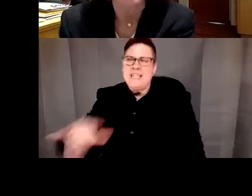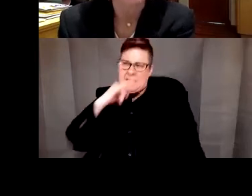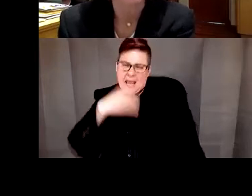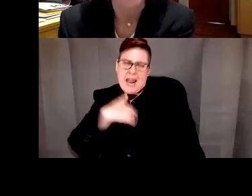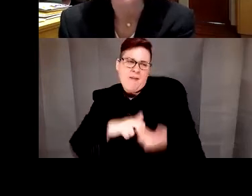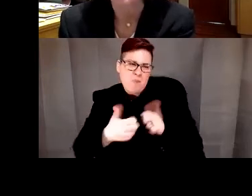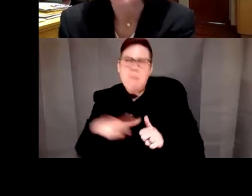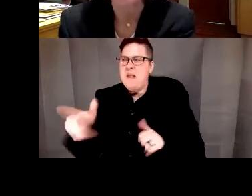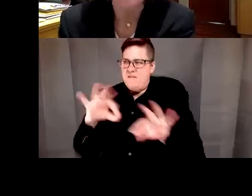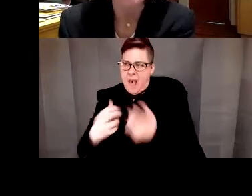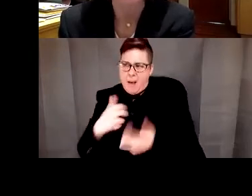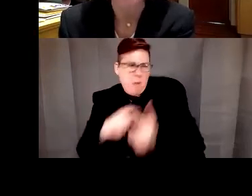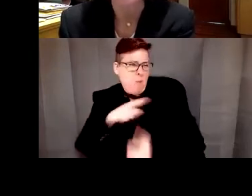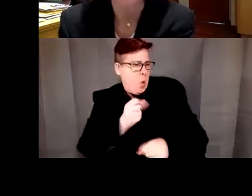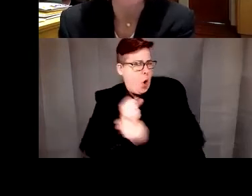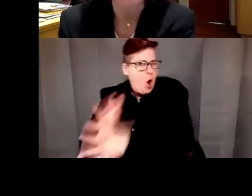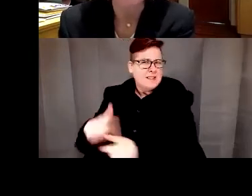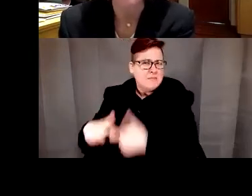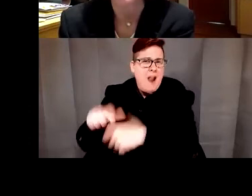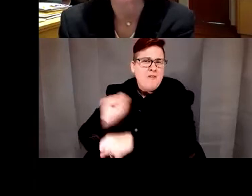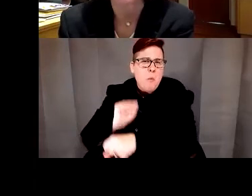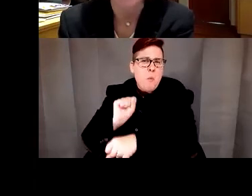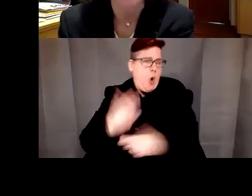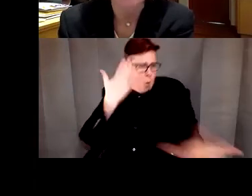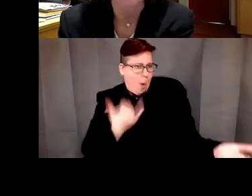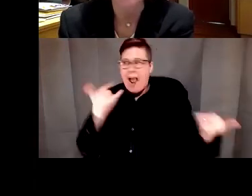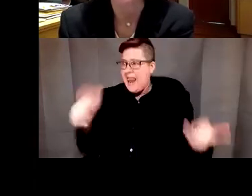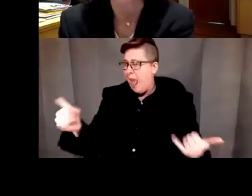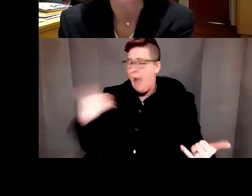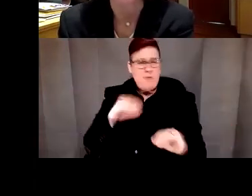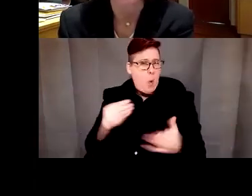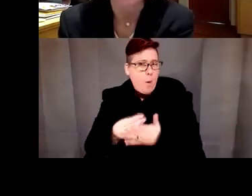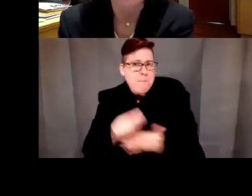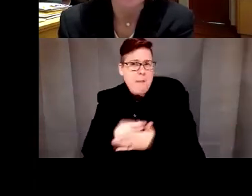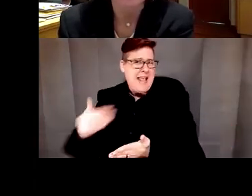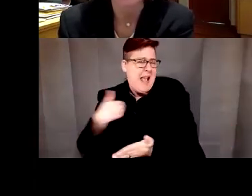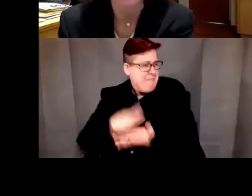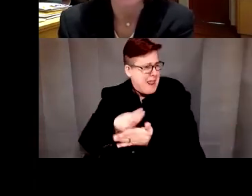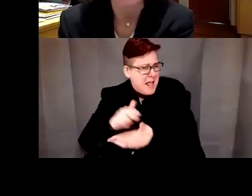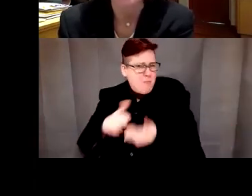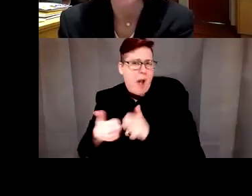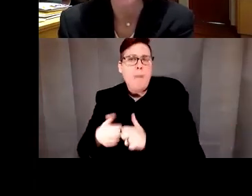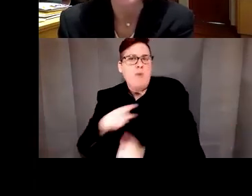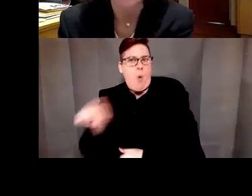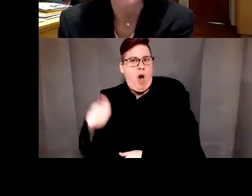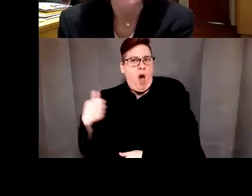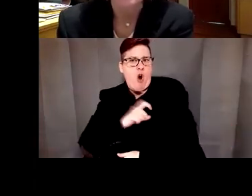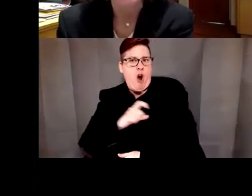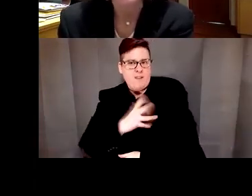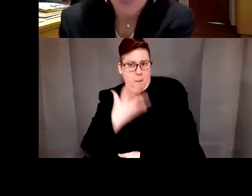problems. You got him suspended. Why did you do this? Now he doesn't have any money. He has all kinds of financial difficulties. And she